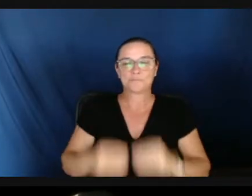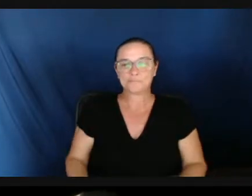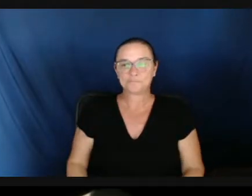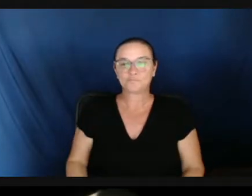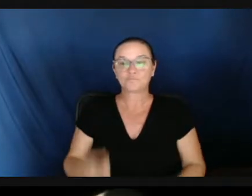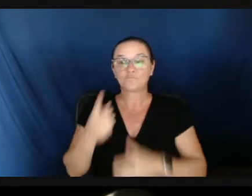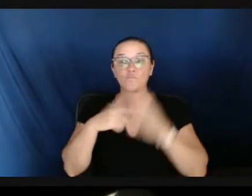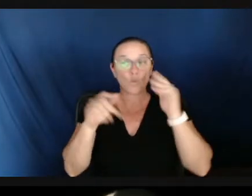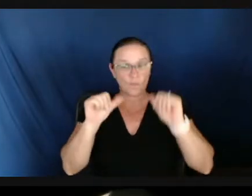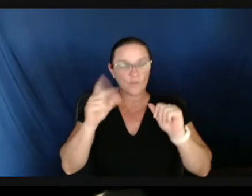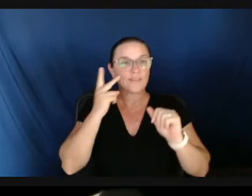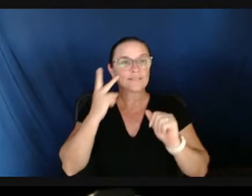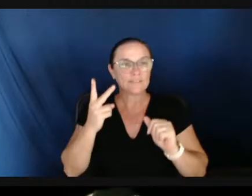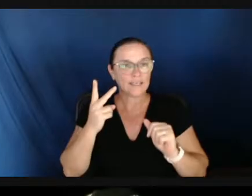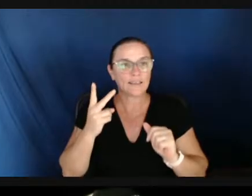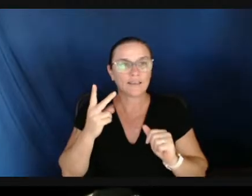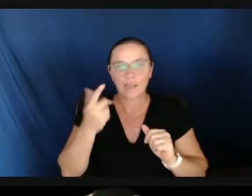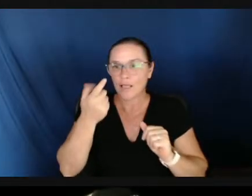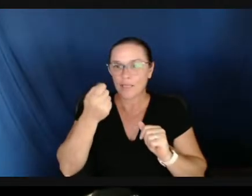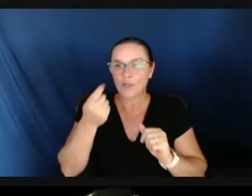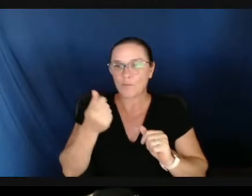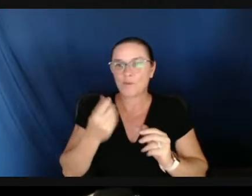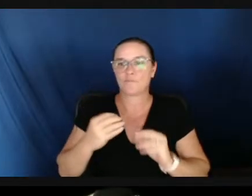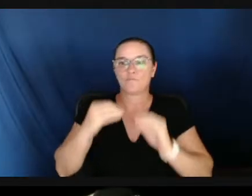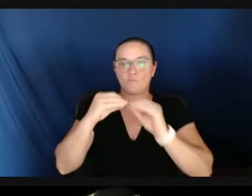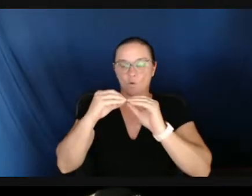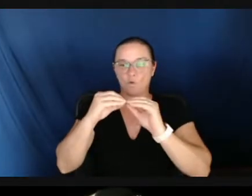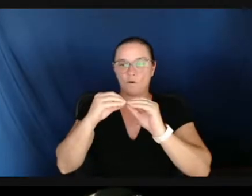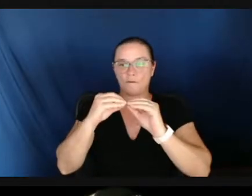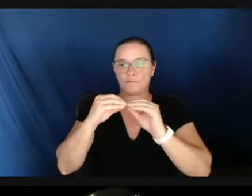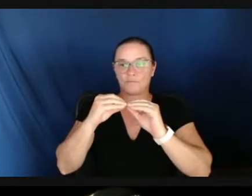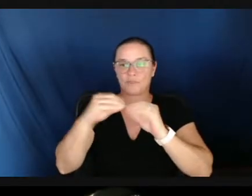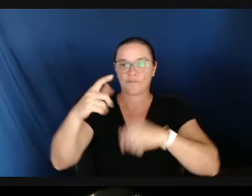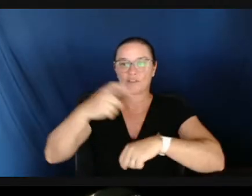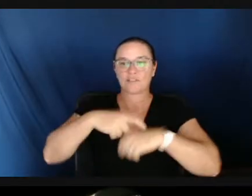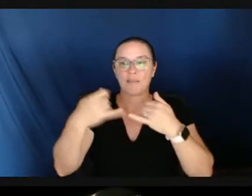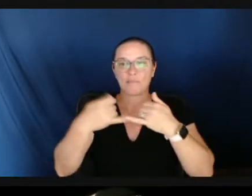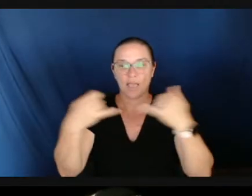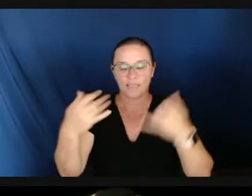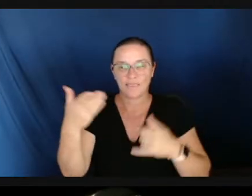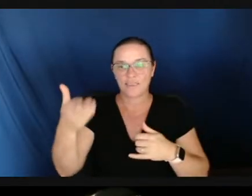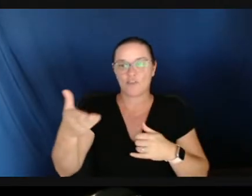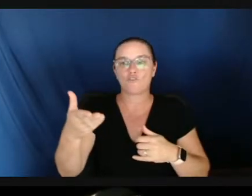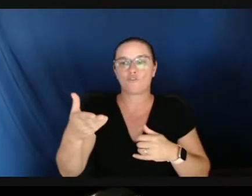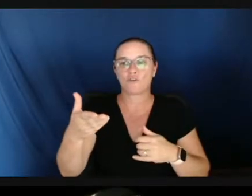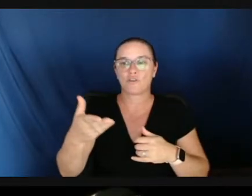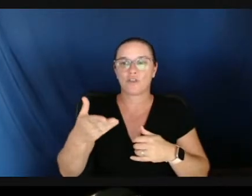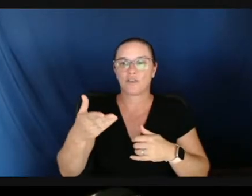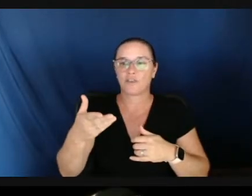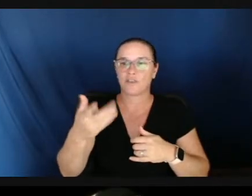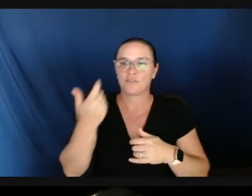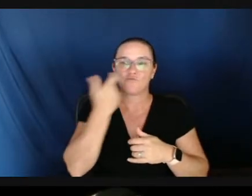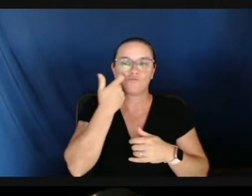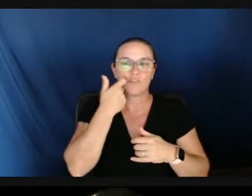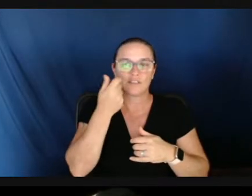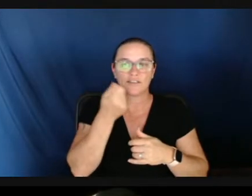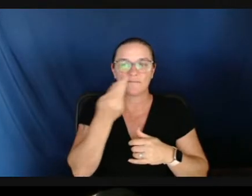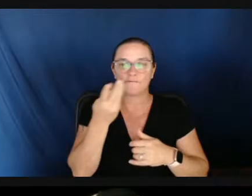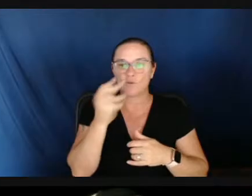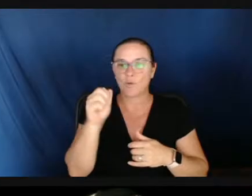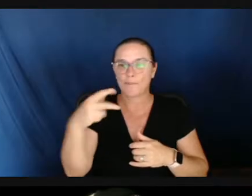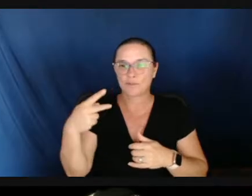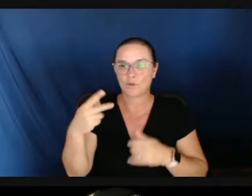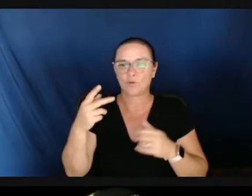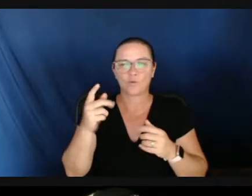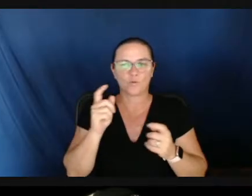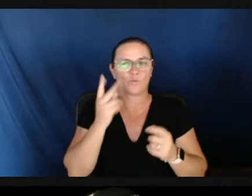is that there seems to be a little bit of an extended timeline, a period here in the last couple episodes, along with this change that we